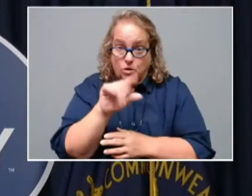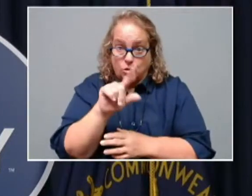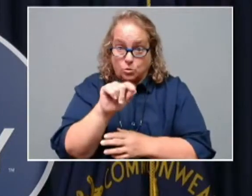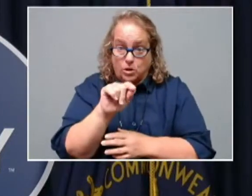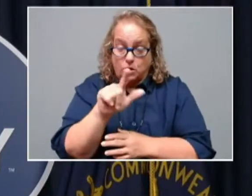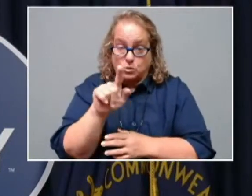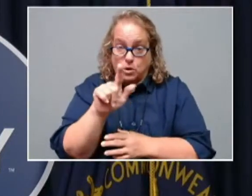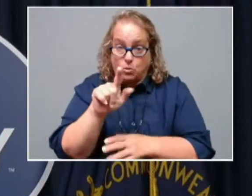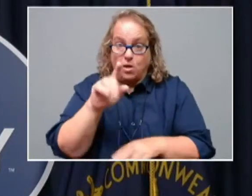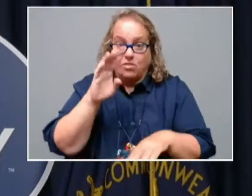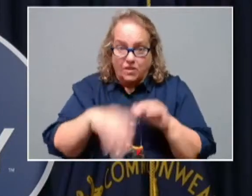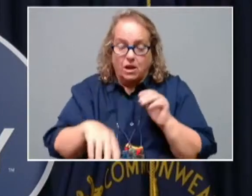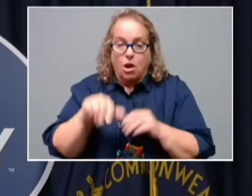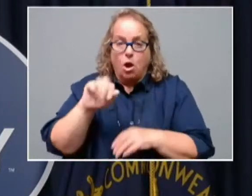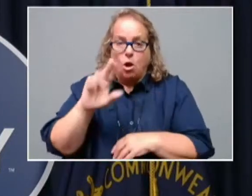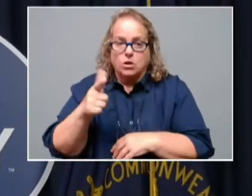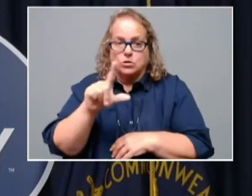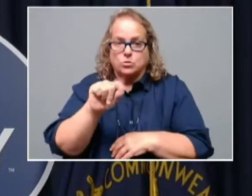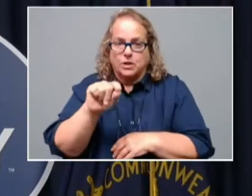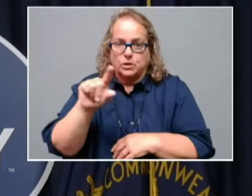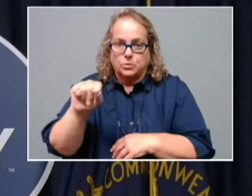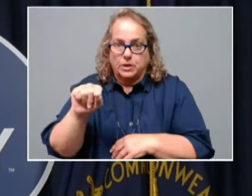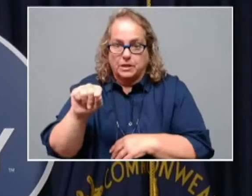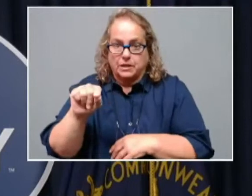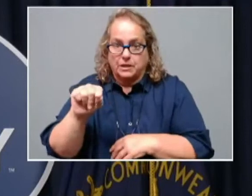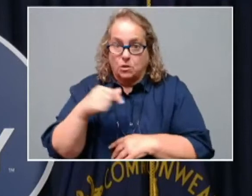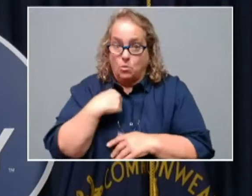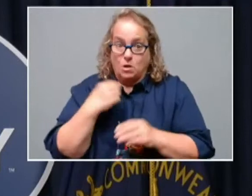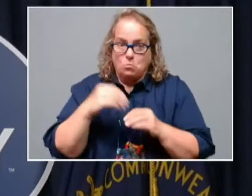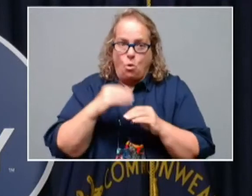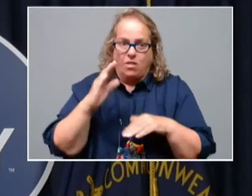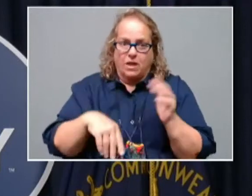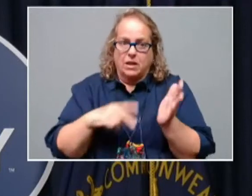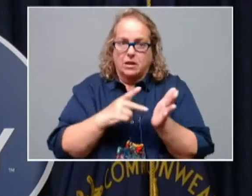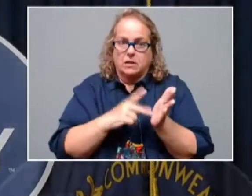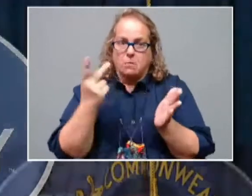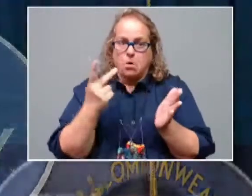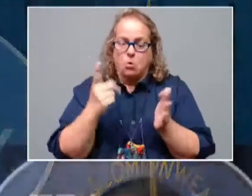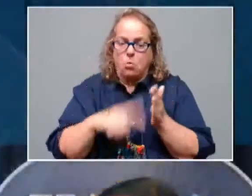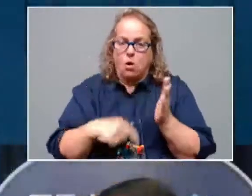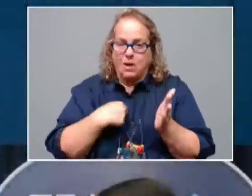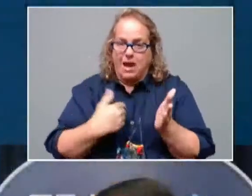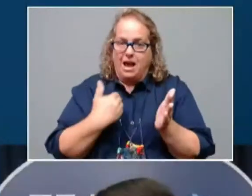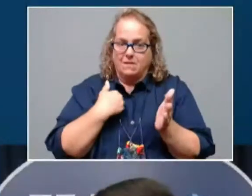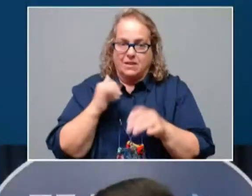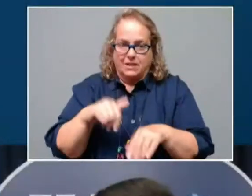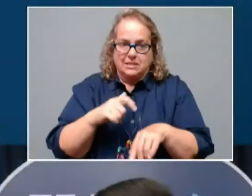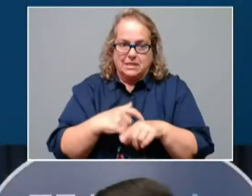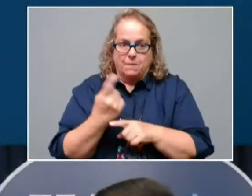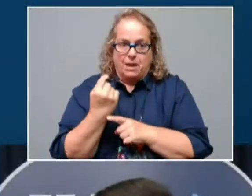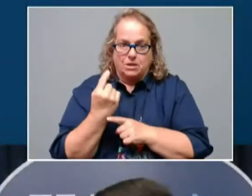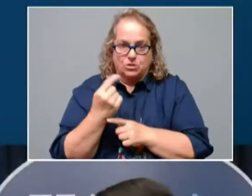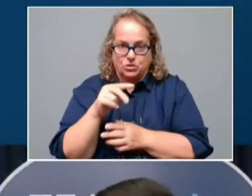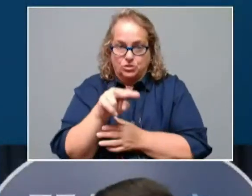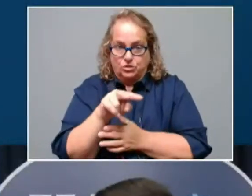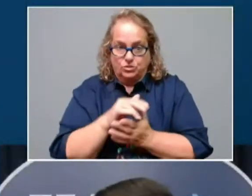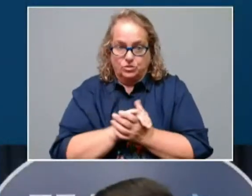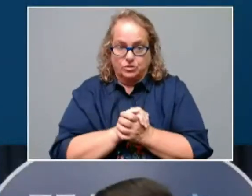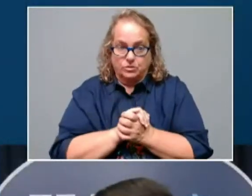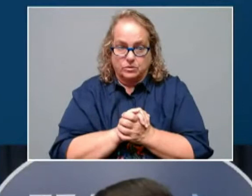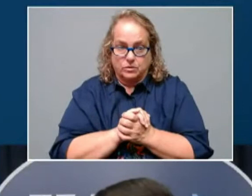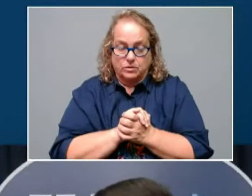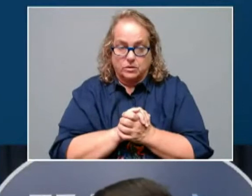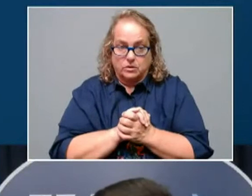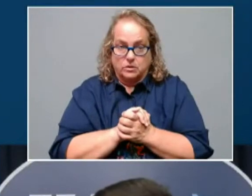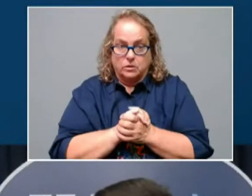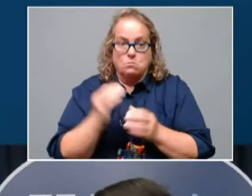August of 2020. I think we're already more than double what we had at this time last year in cases, significantly more in